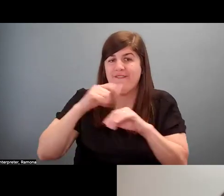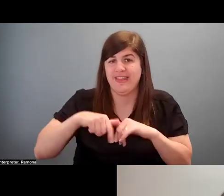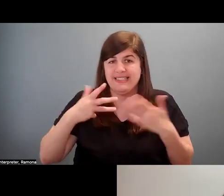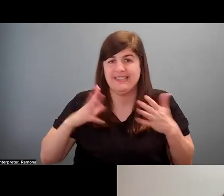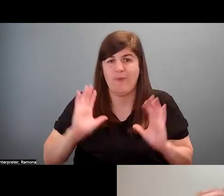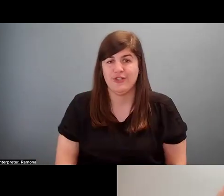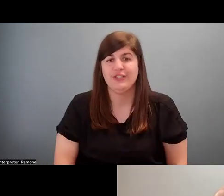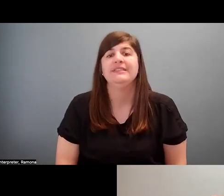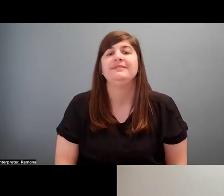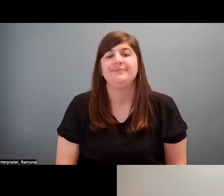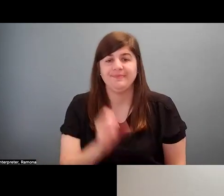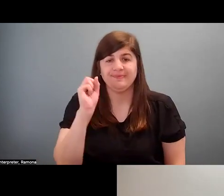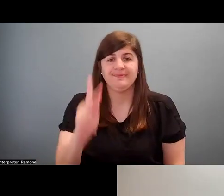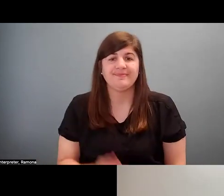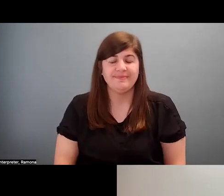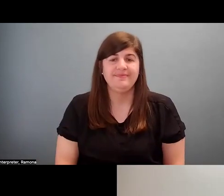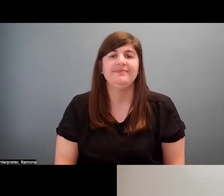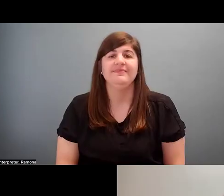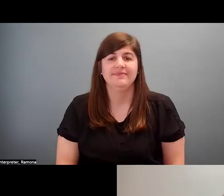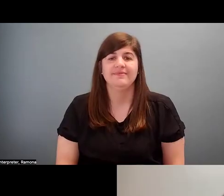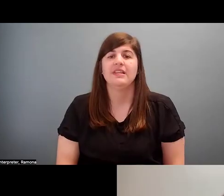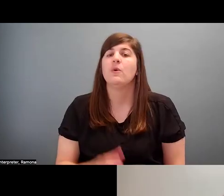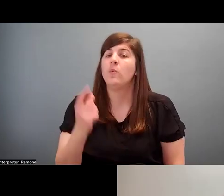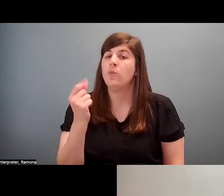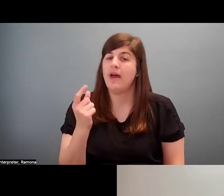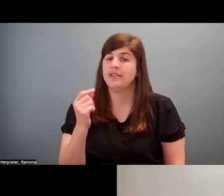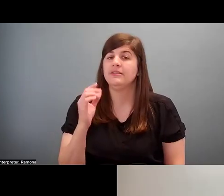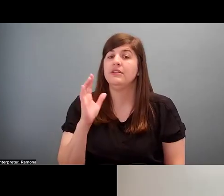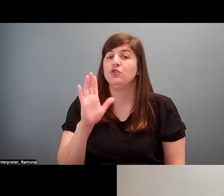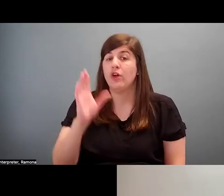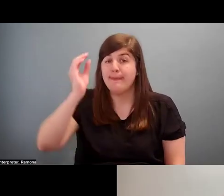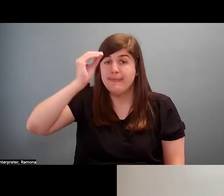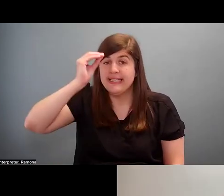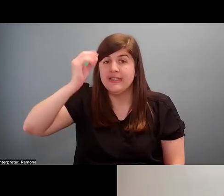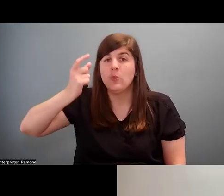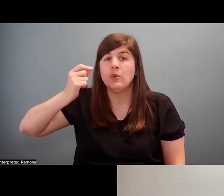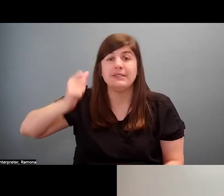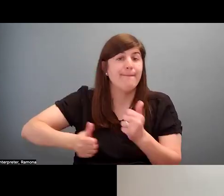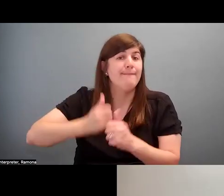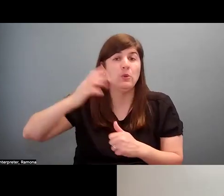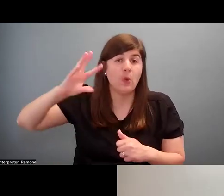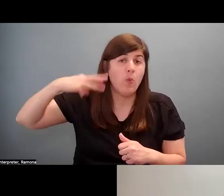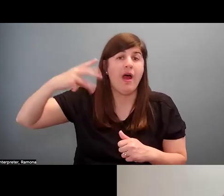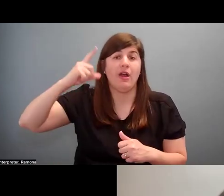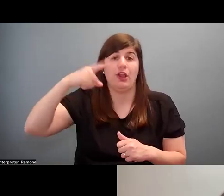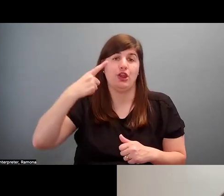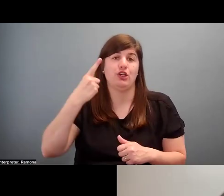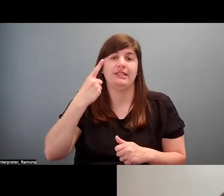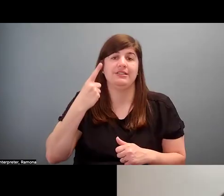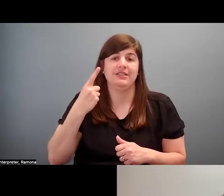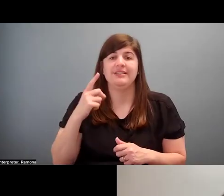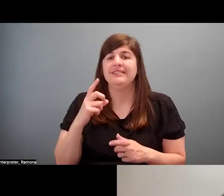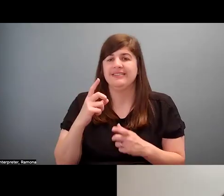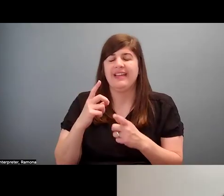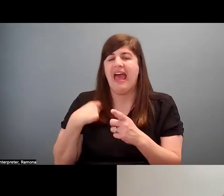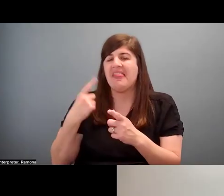Um, okay, we're still good. What is, in your opinion, the wildest looking shrimp? The skeleton shrimp.